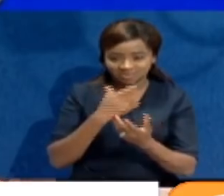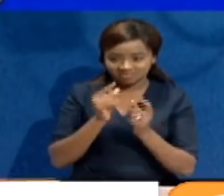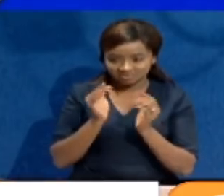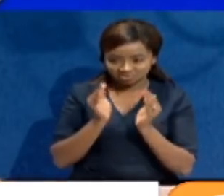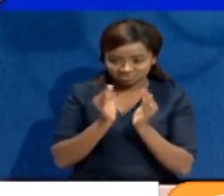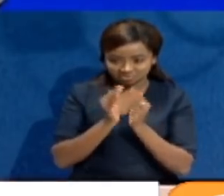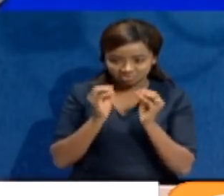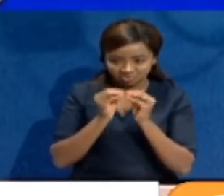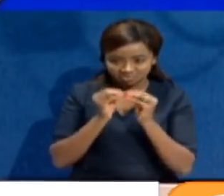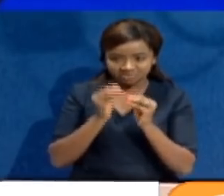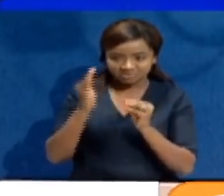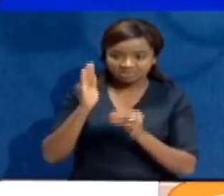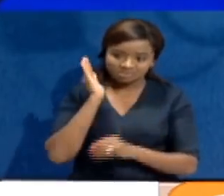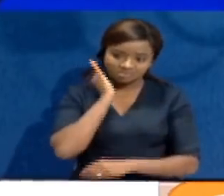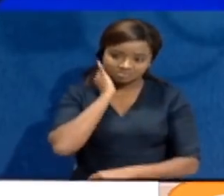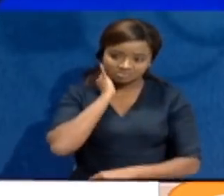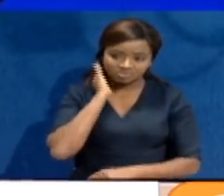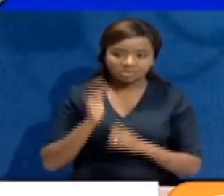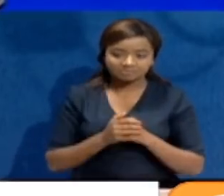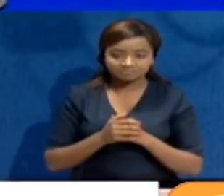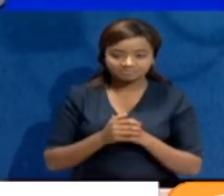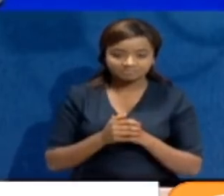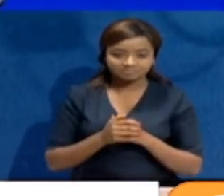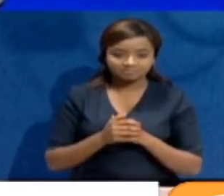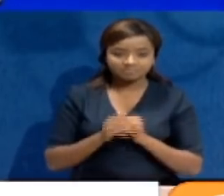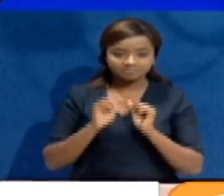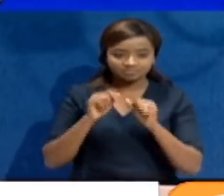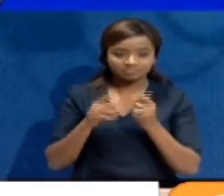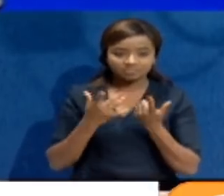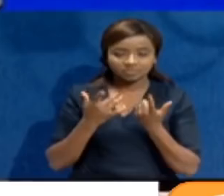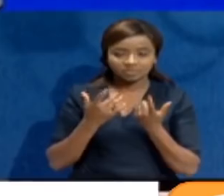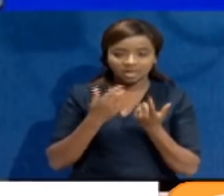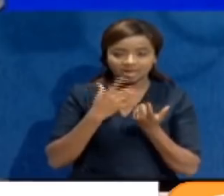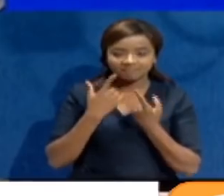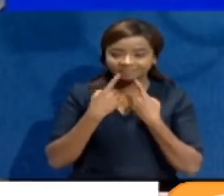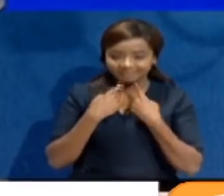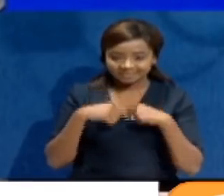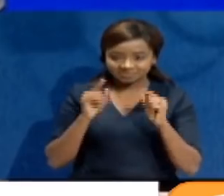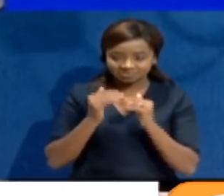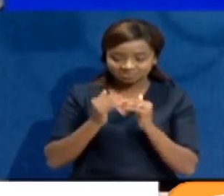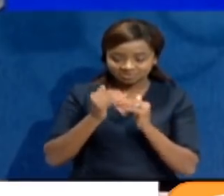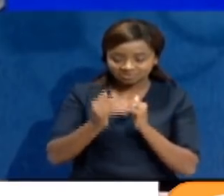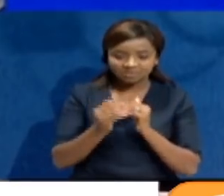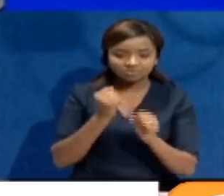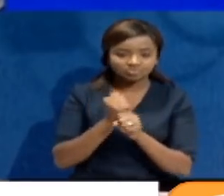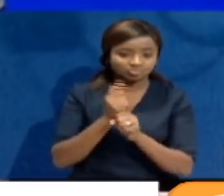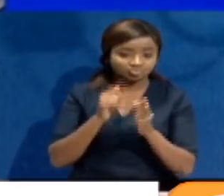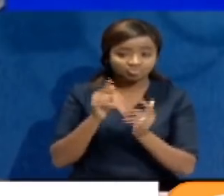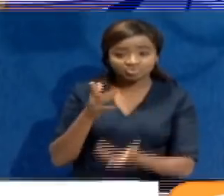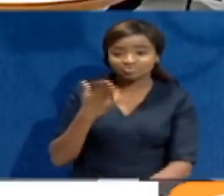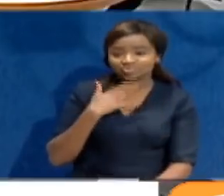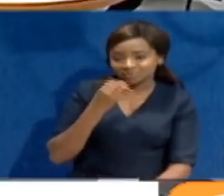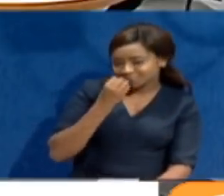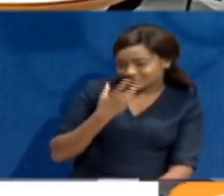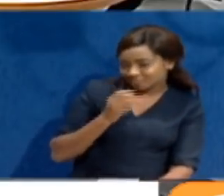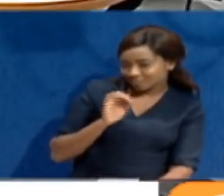in my home in Moranga, and I will make a major pronouncement as to the next course of action. You don't want to give us a